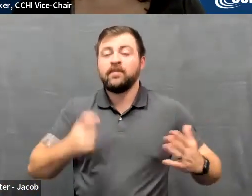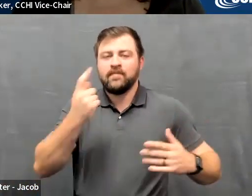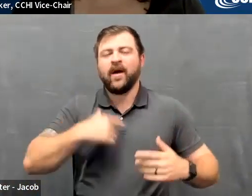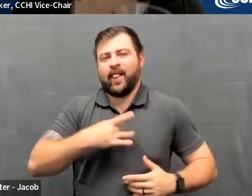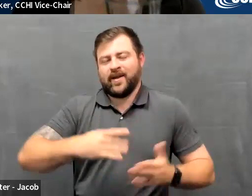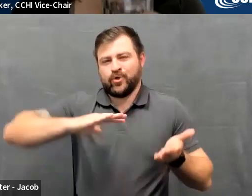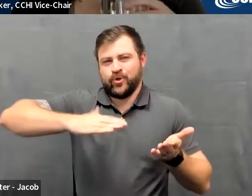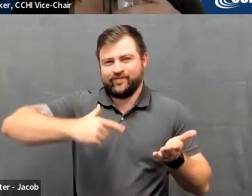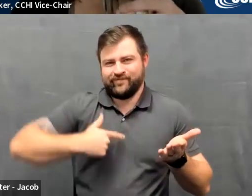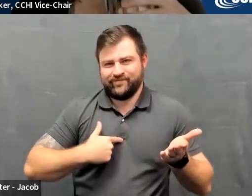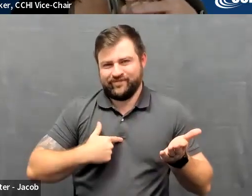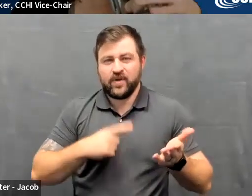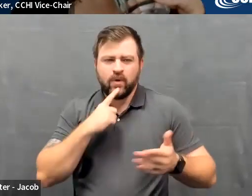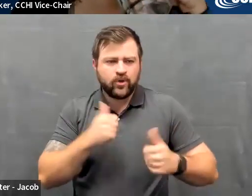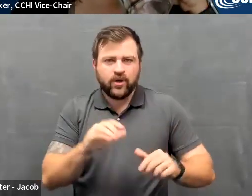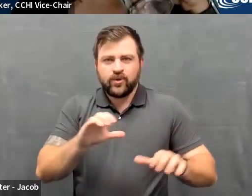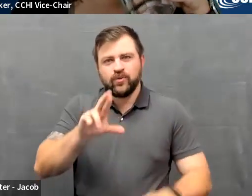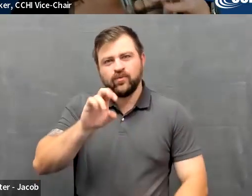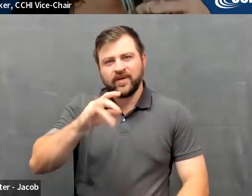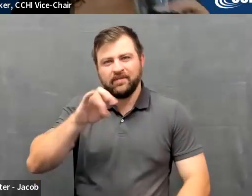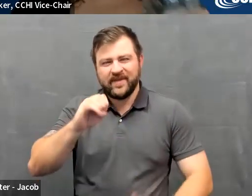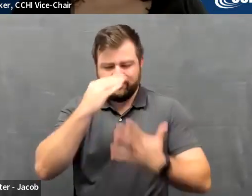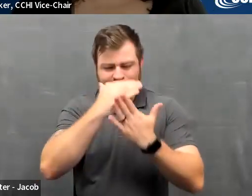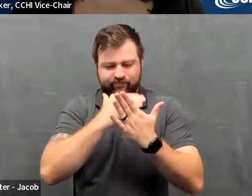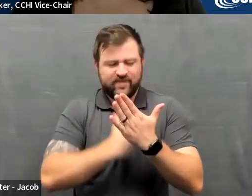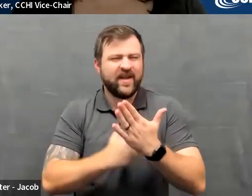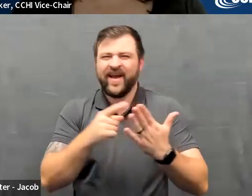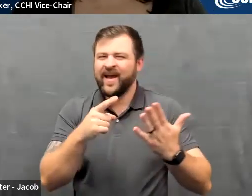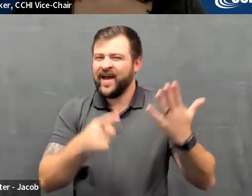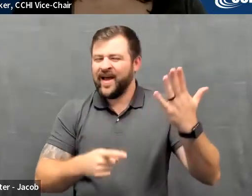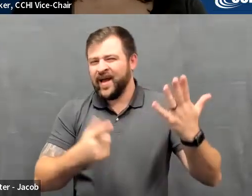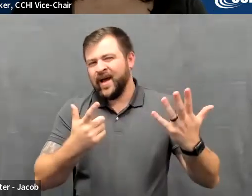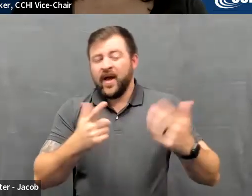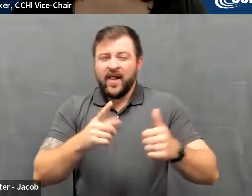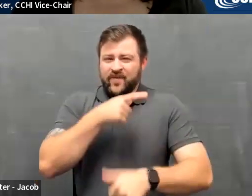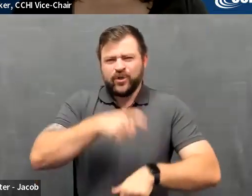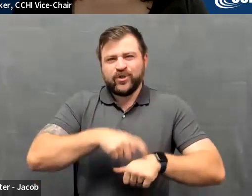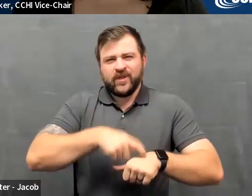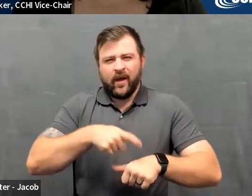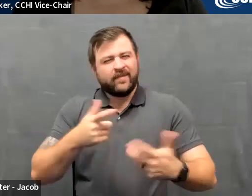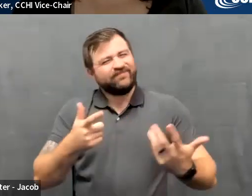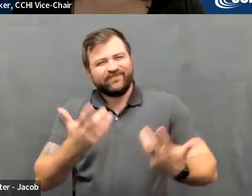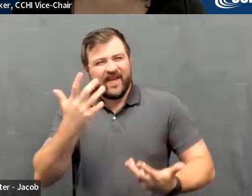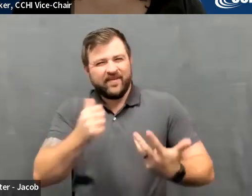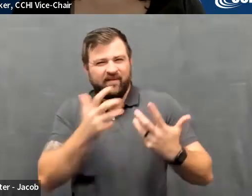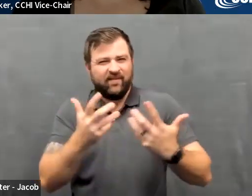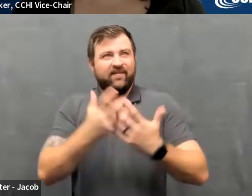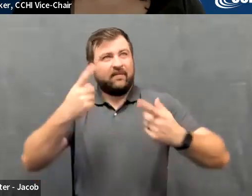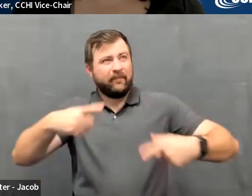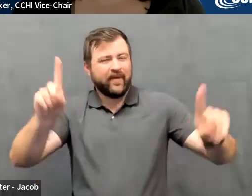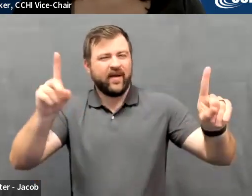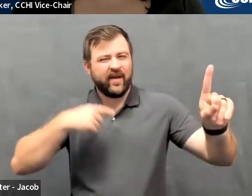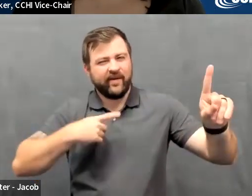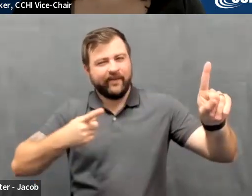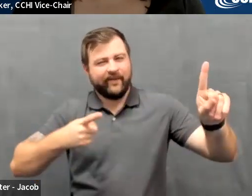so I'm thinking about when I try a new recipe, it doesn't always come out great the first time. You know, I learn the